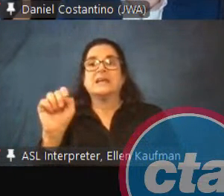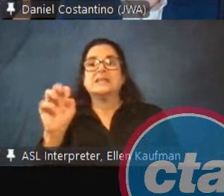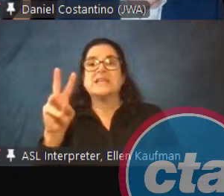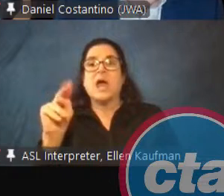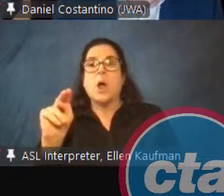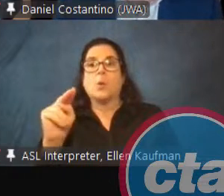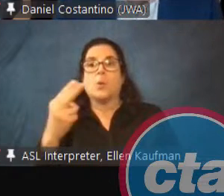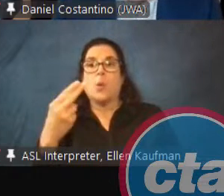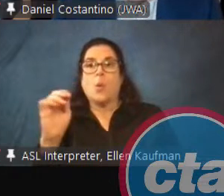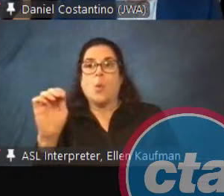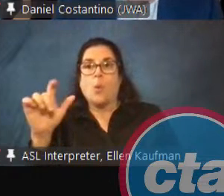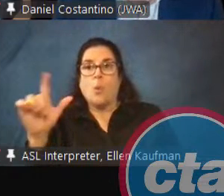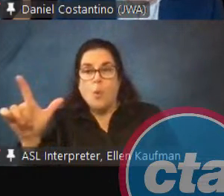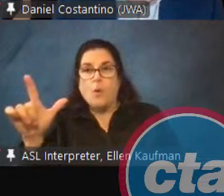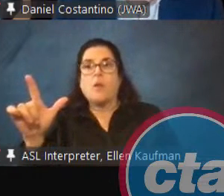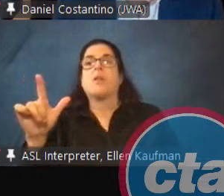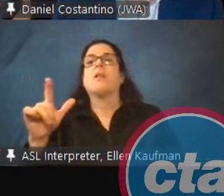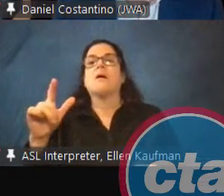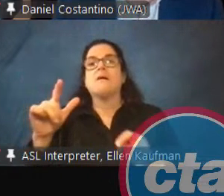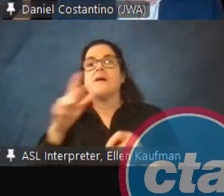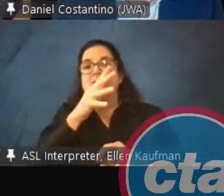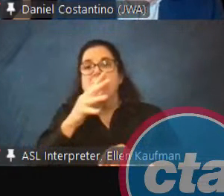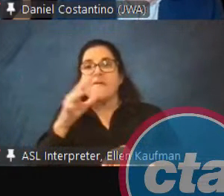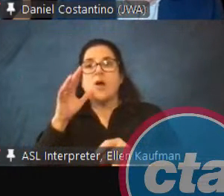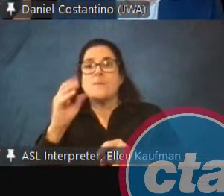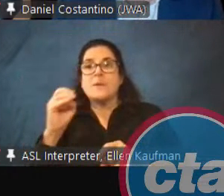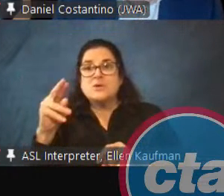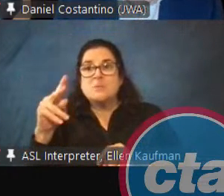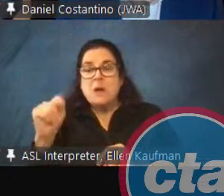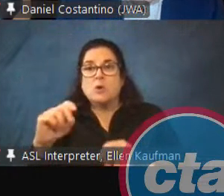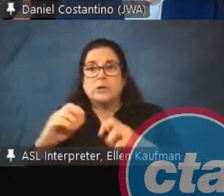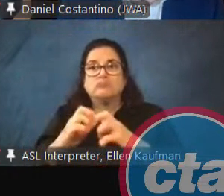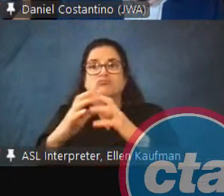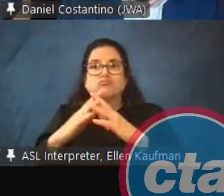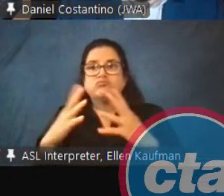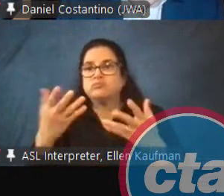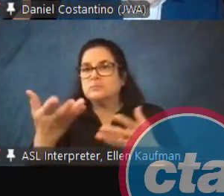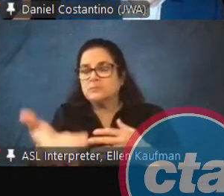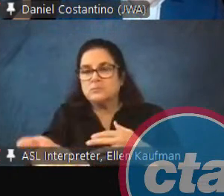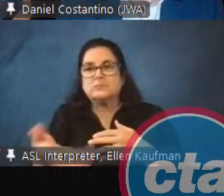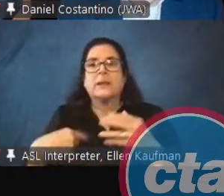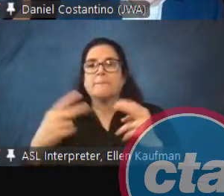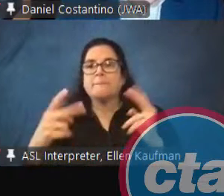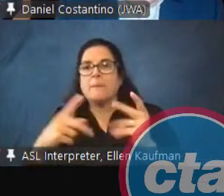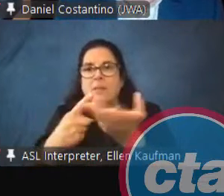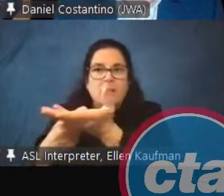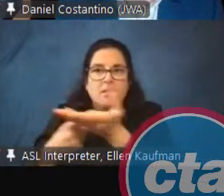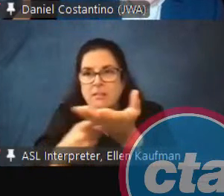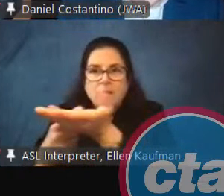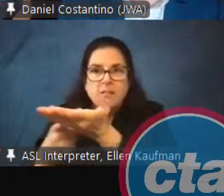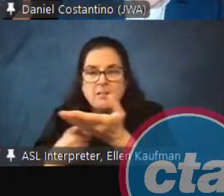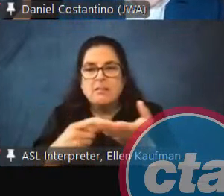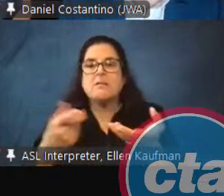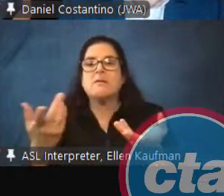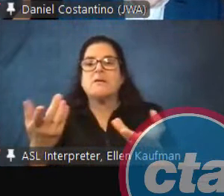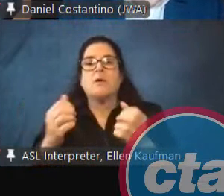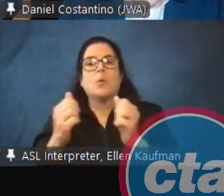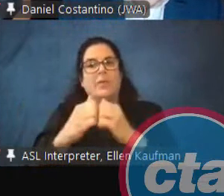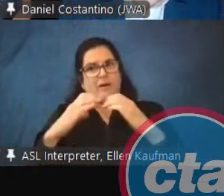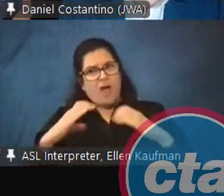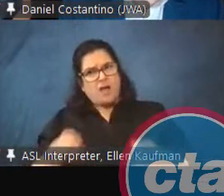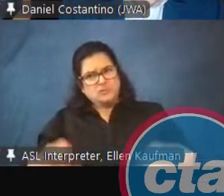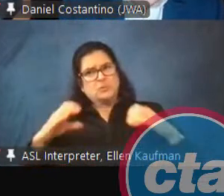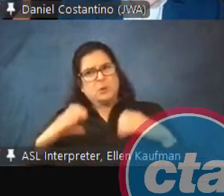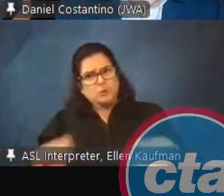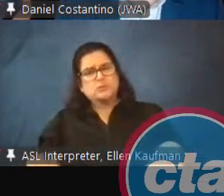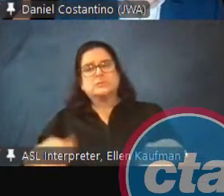transit advocacy groups throughout the community to expand the reach, to start to have the conversation with the customers